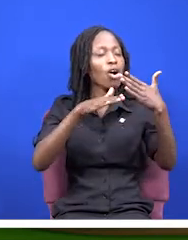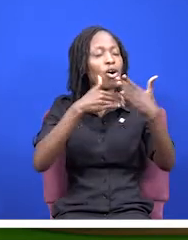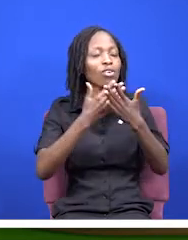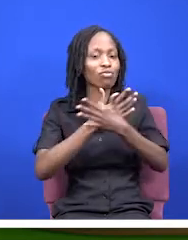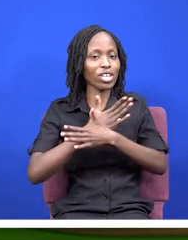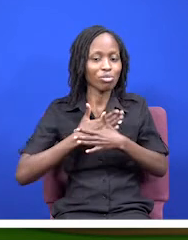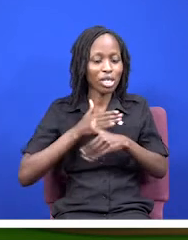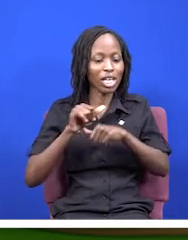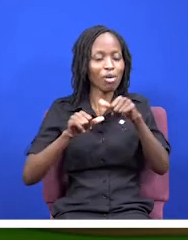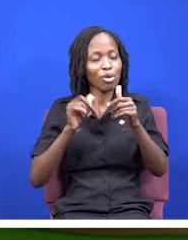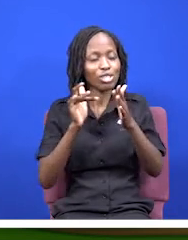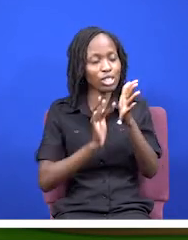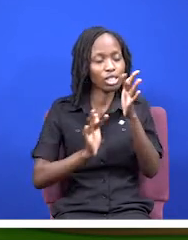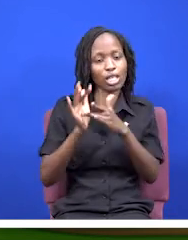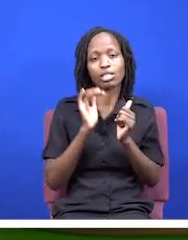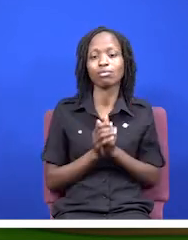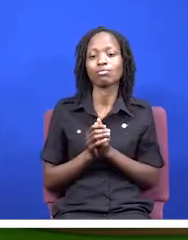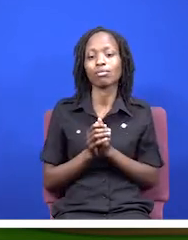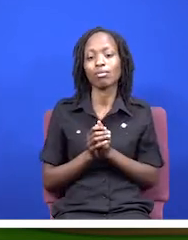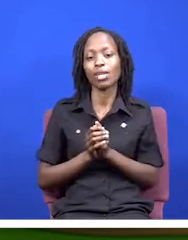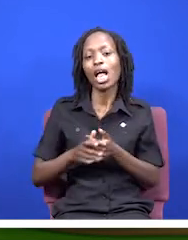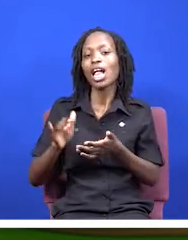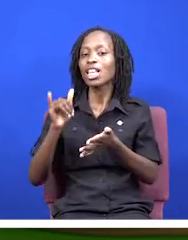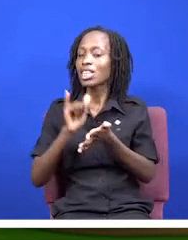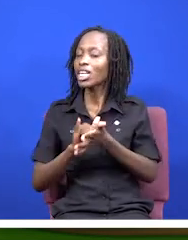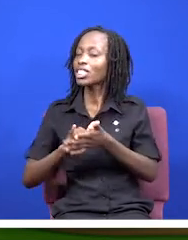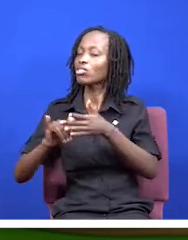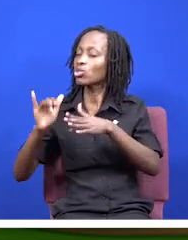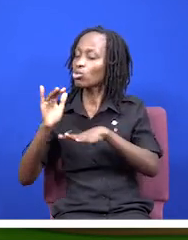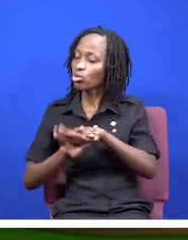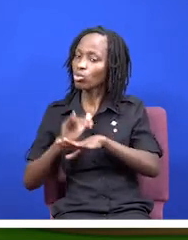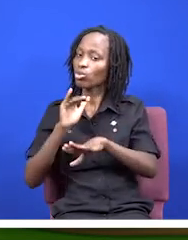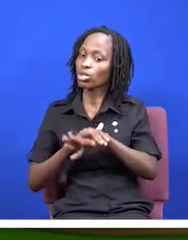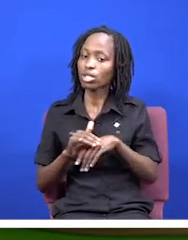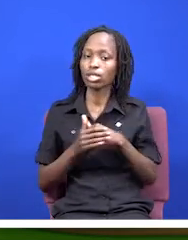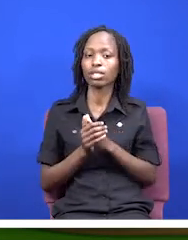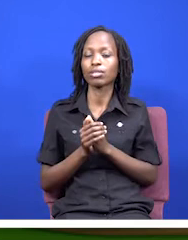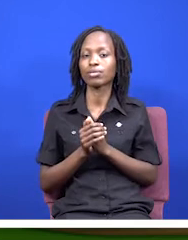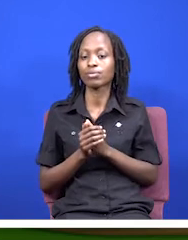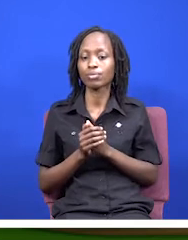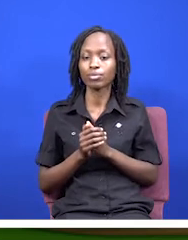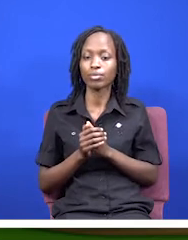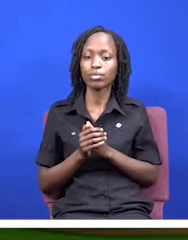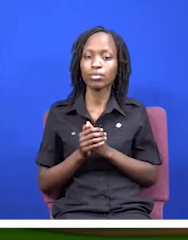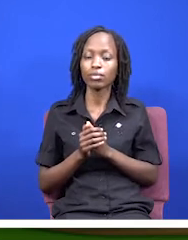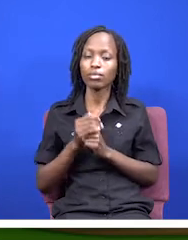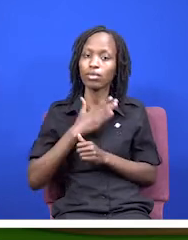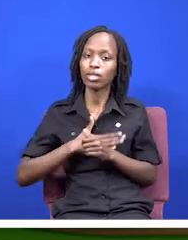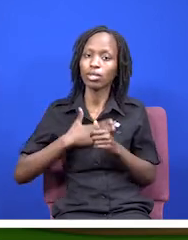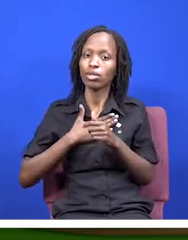tell all my friends about Jesus. And that is very, very good. Excellent,